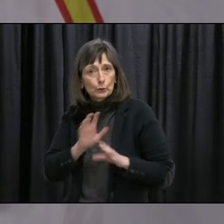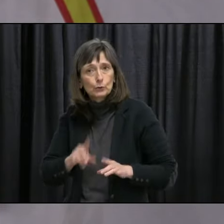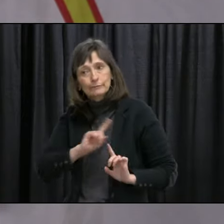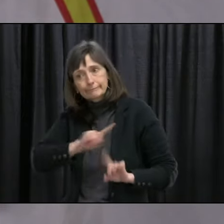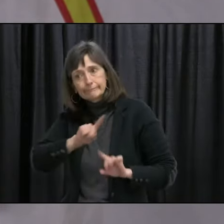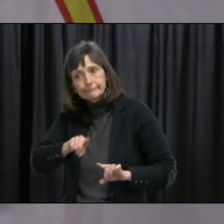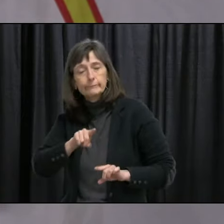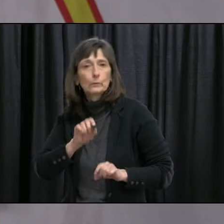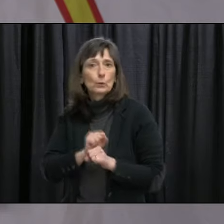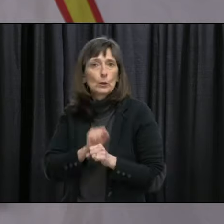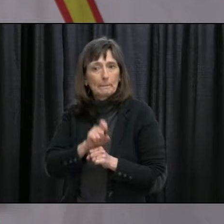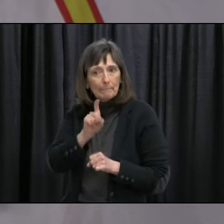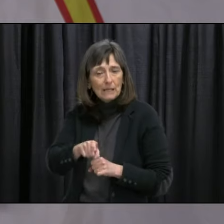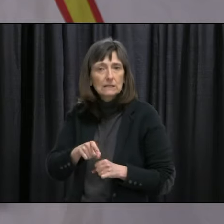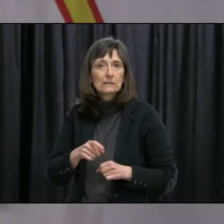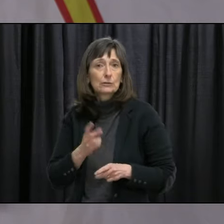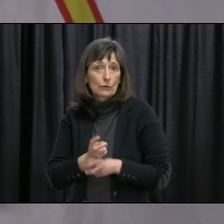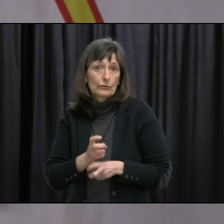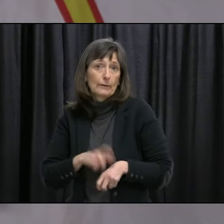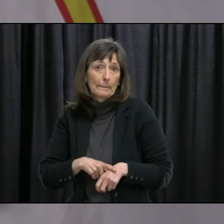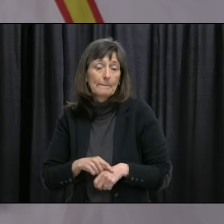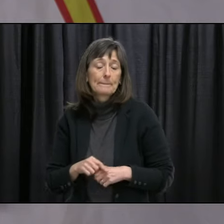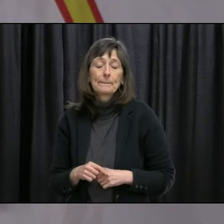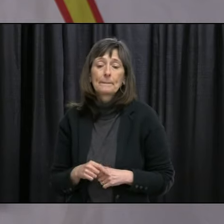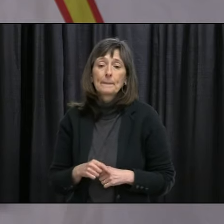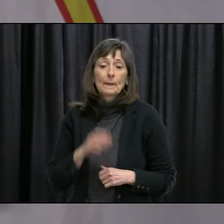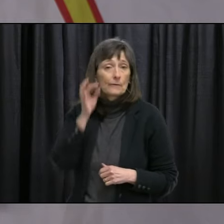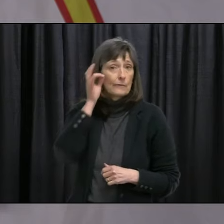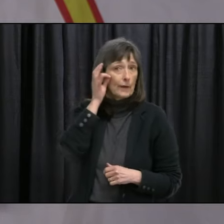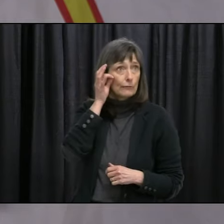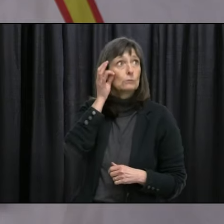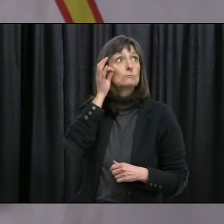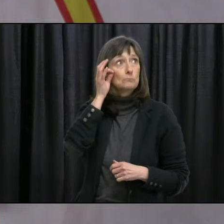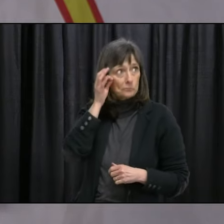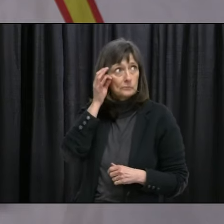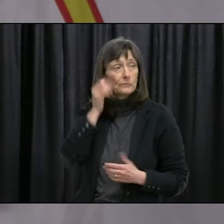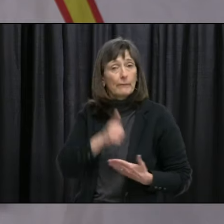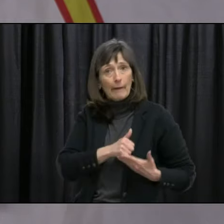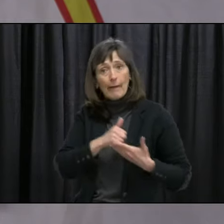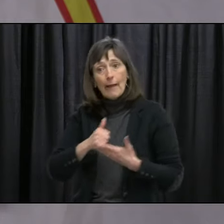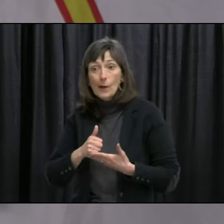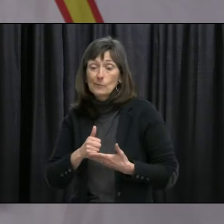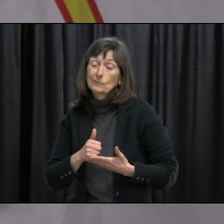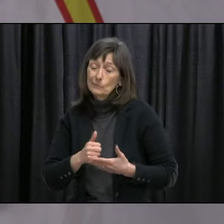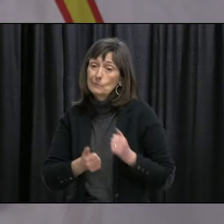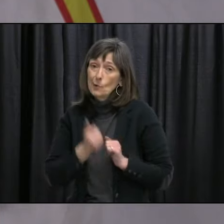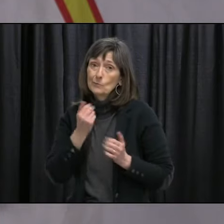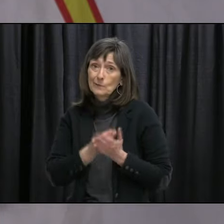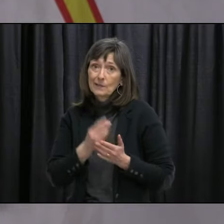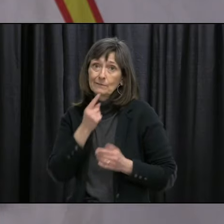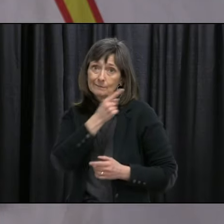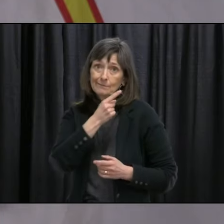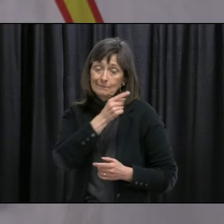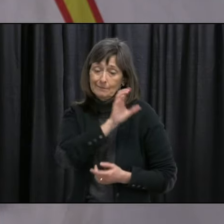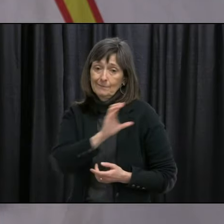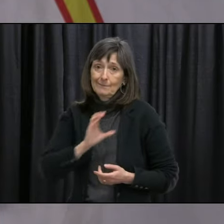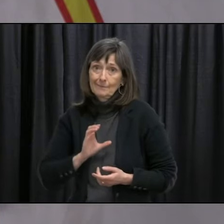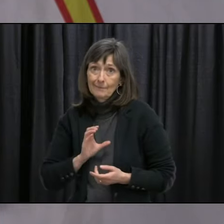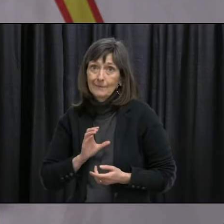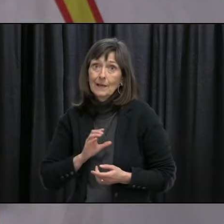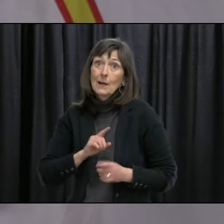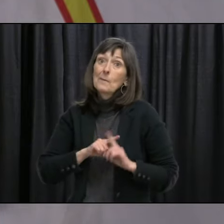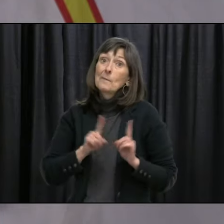worked in this very stressful and trying time. And so the federal government has stepped up here to provide, most of the support, but it requires the